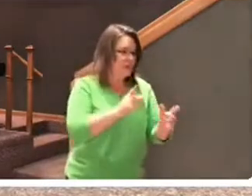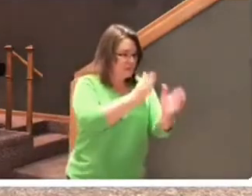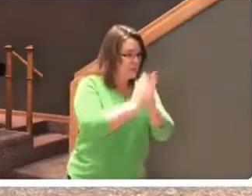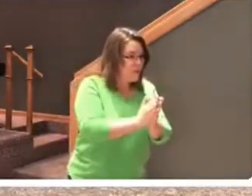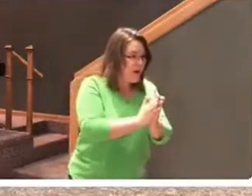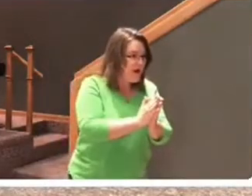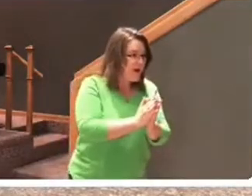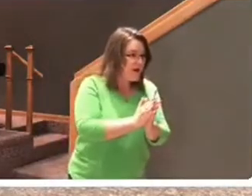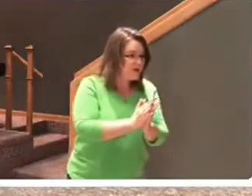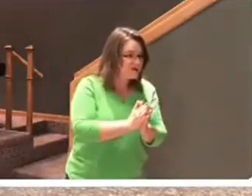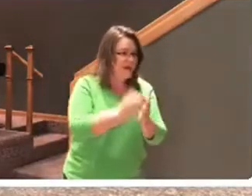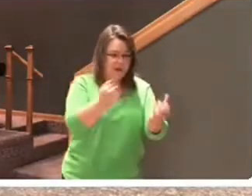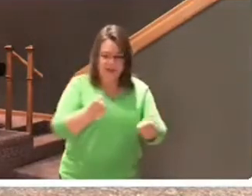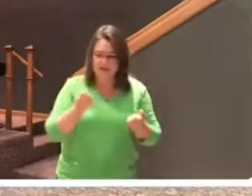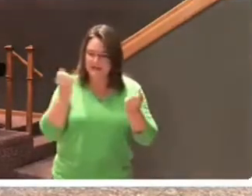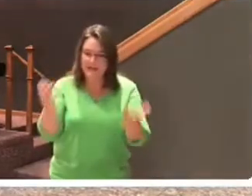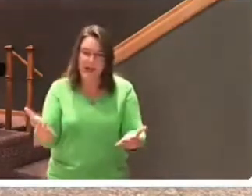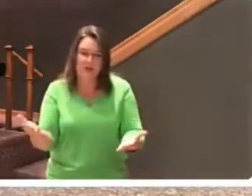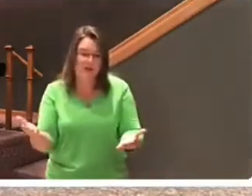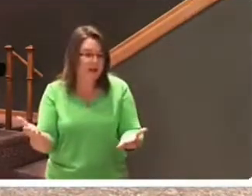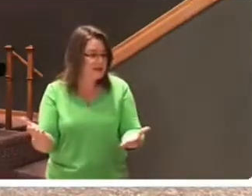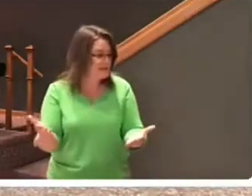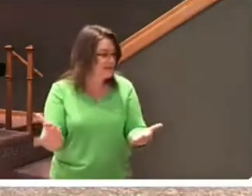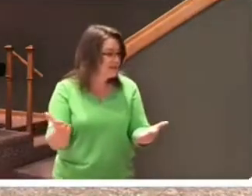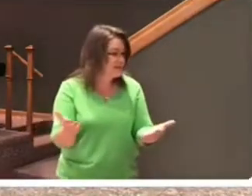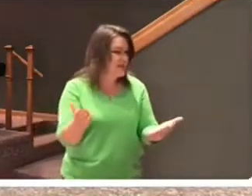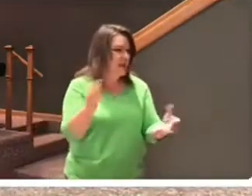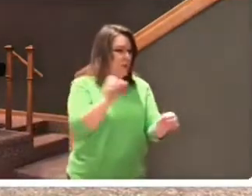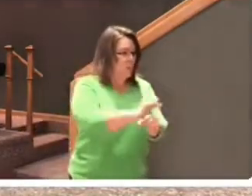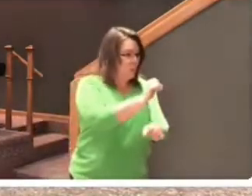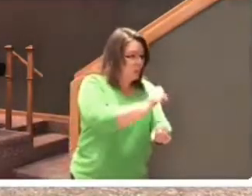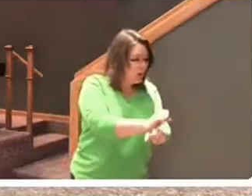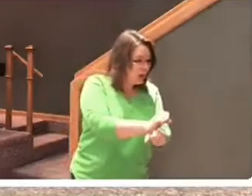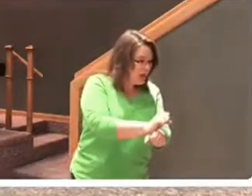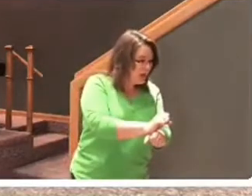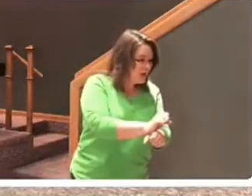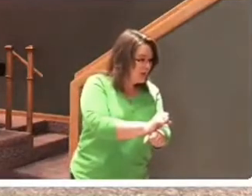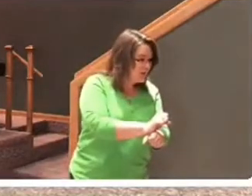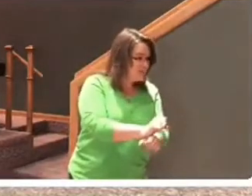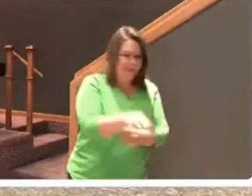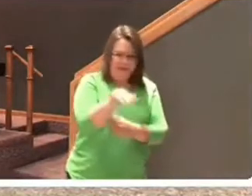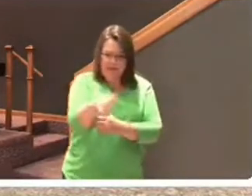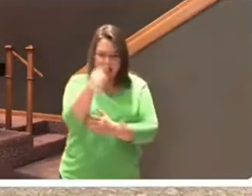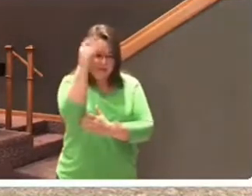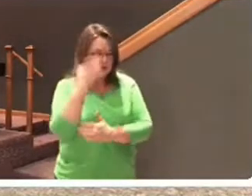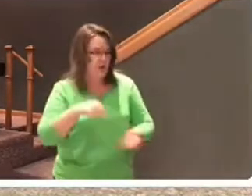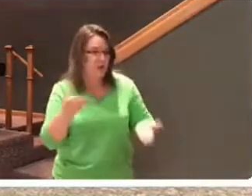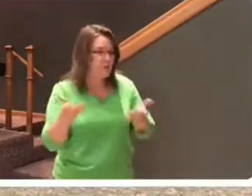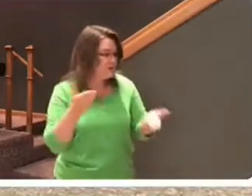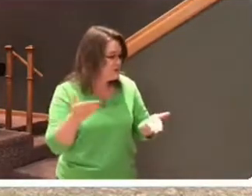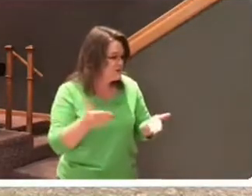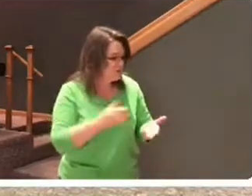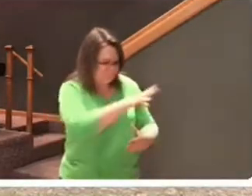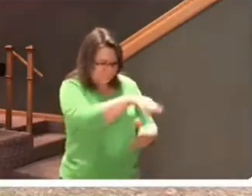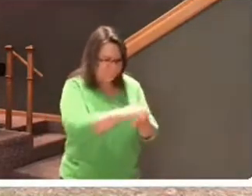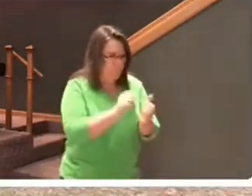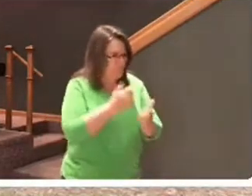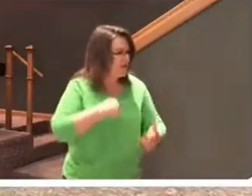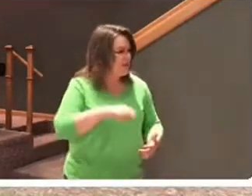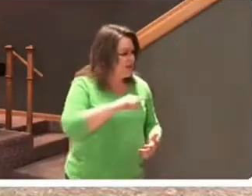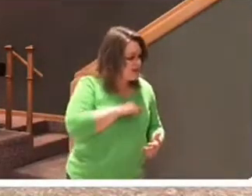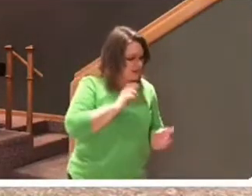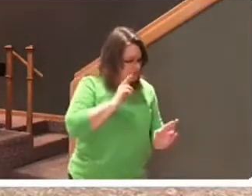and their sacrifices and their work. And that's the God we serve, who interacts with us